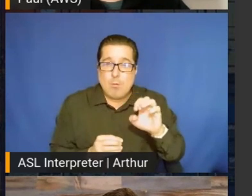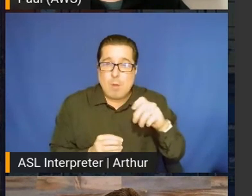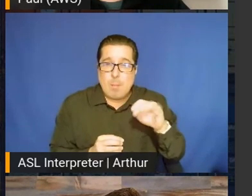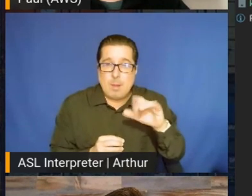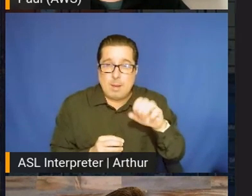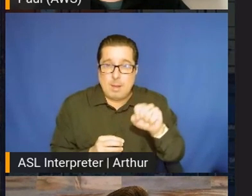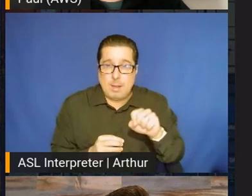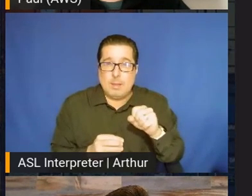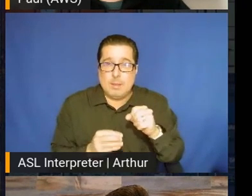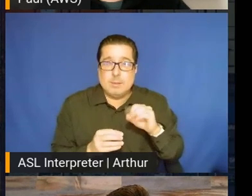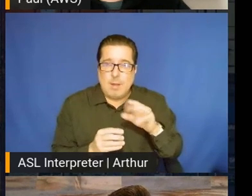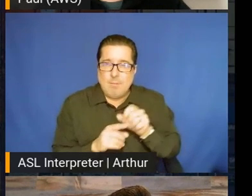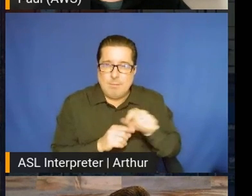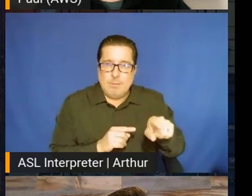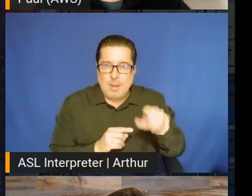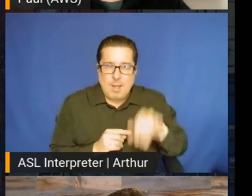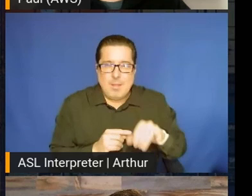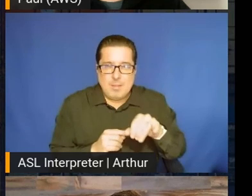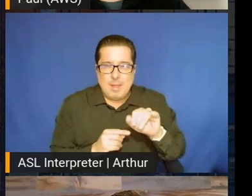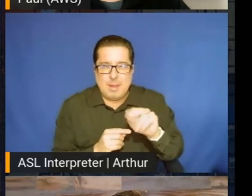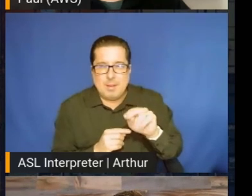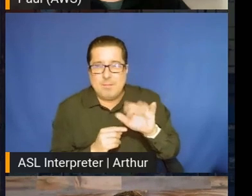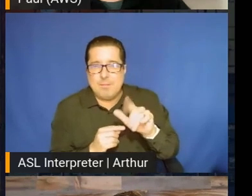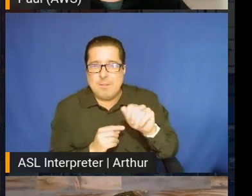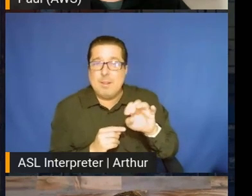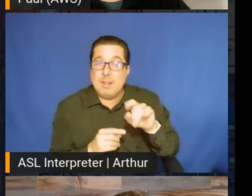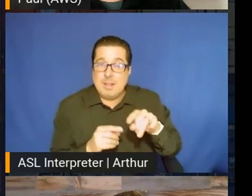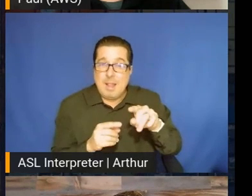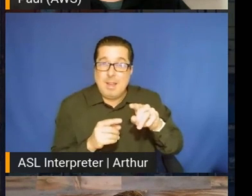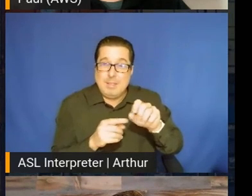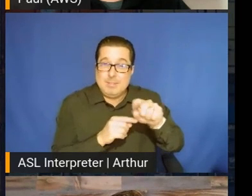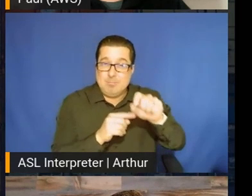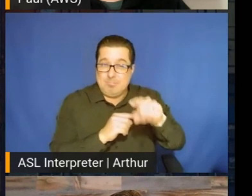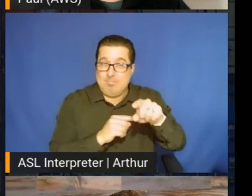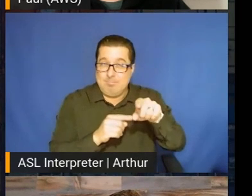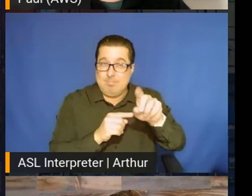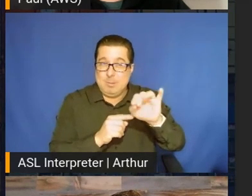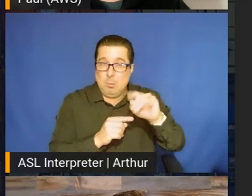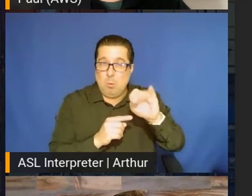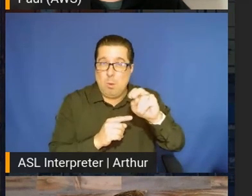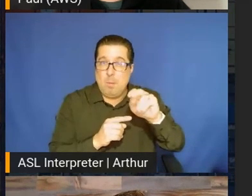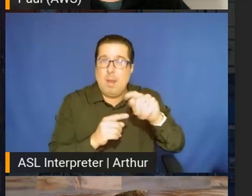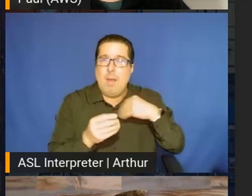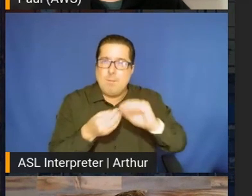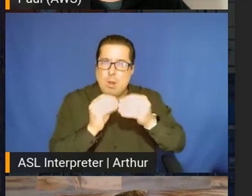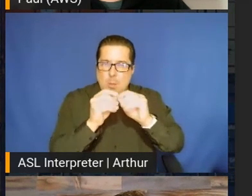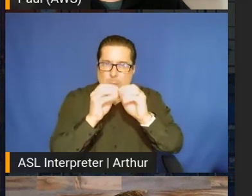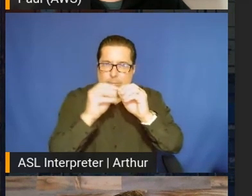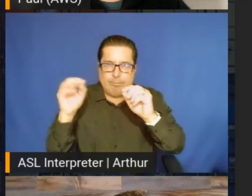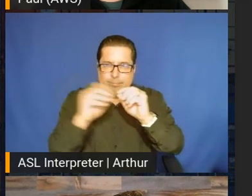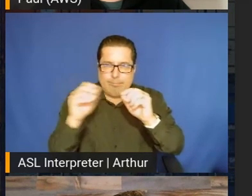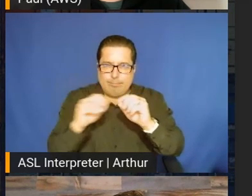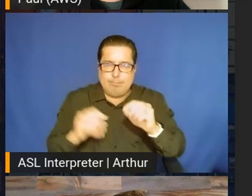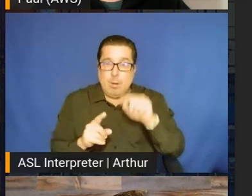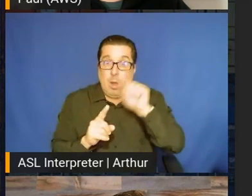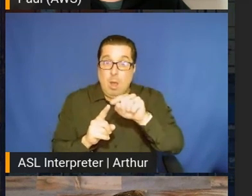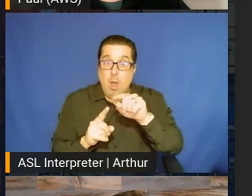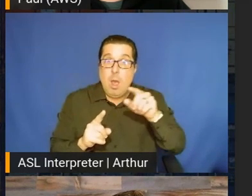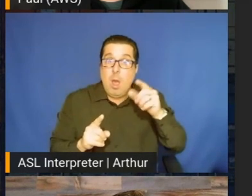right? I'm going to use certain numbers that will give you an understanding of how does